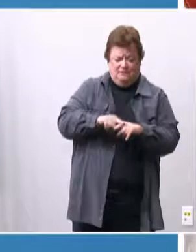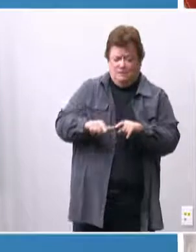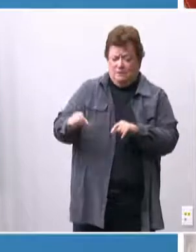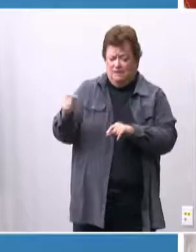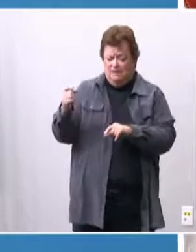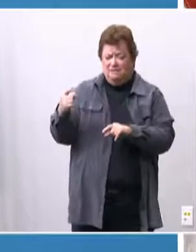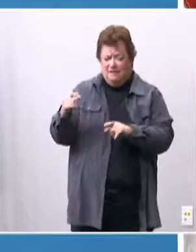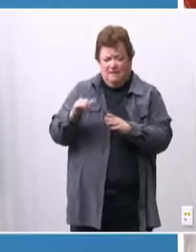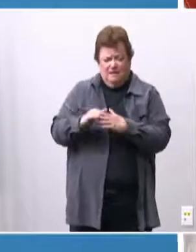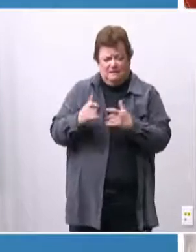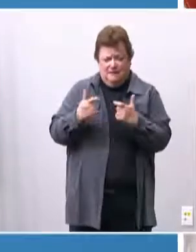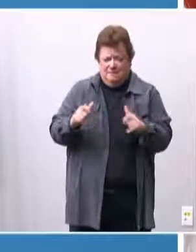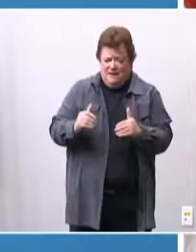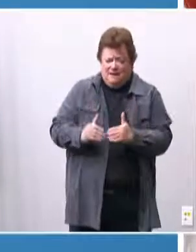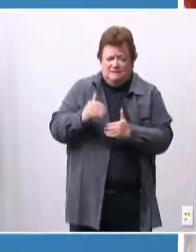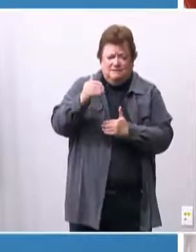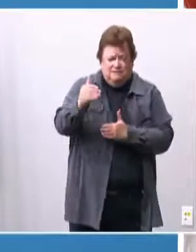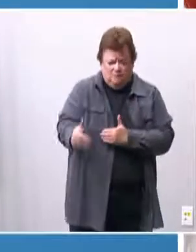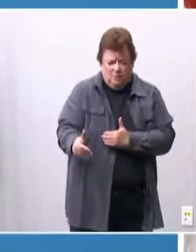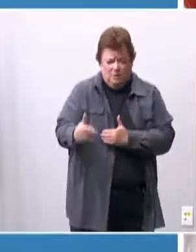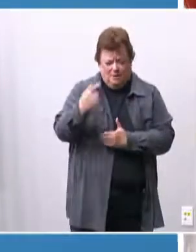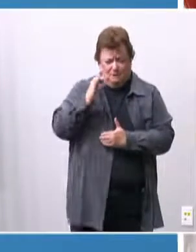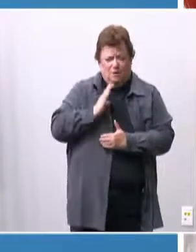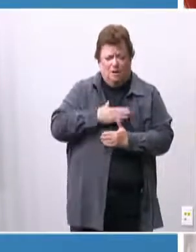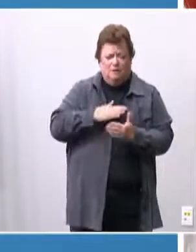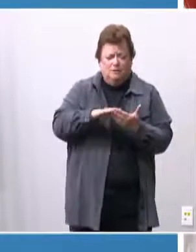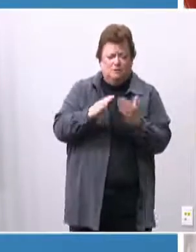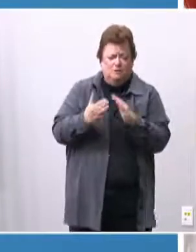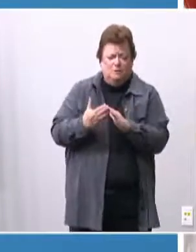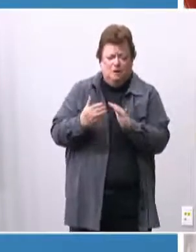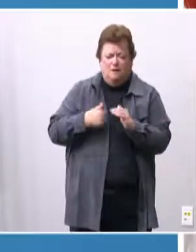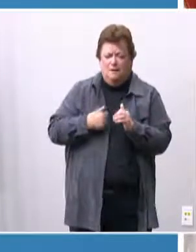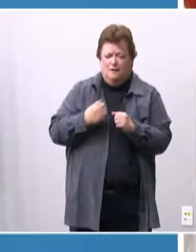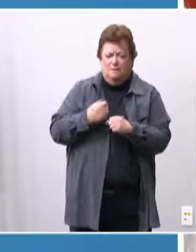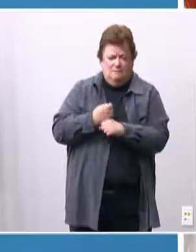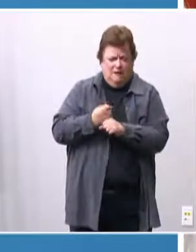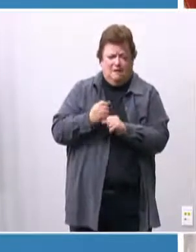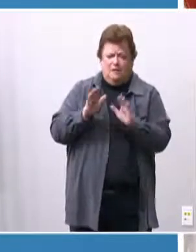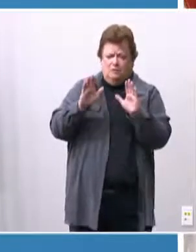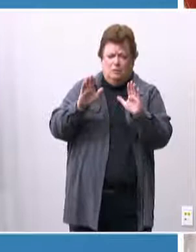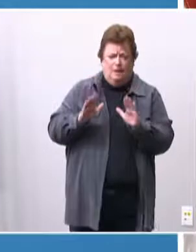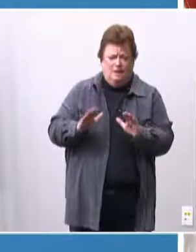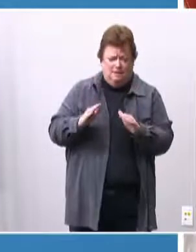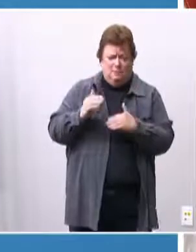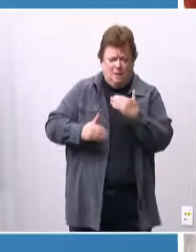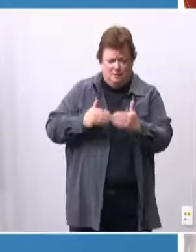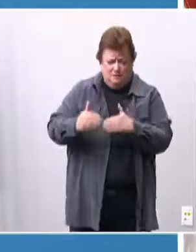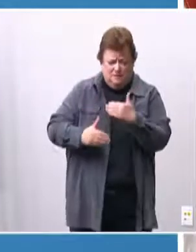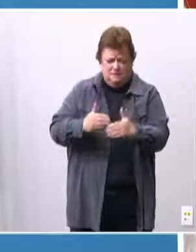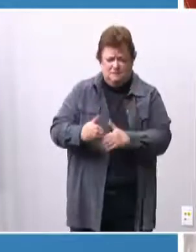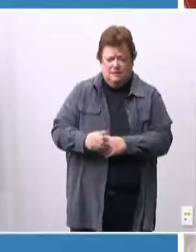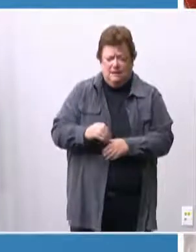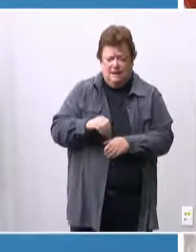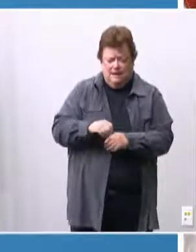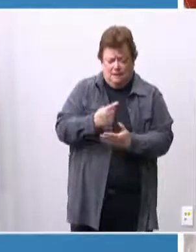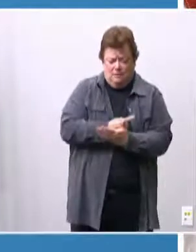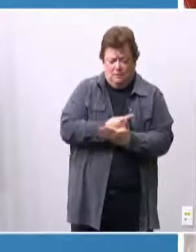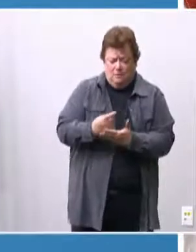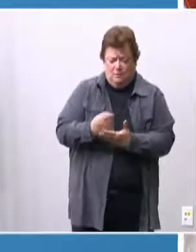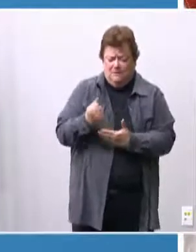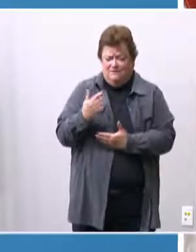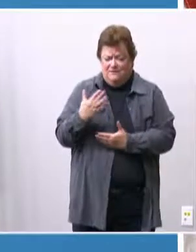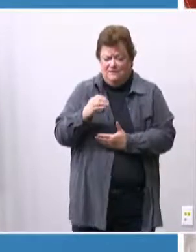major step forward for our community, and we're making great progress. In just over a week, 15%,